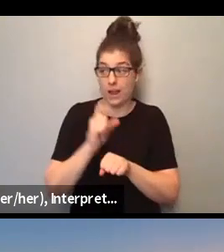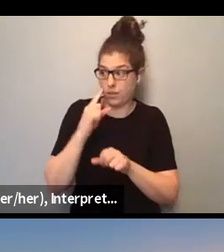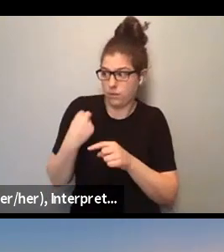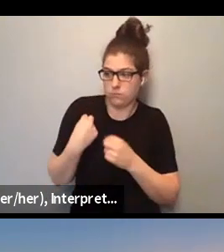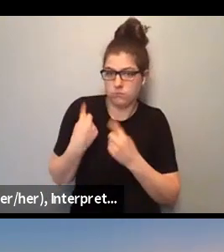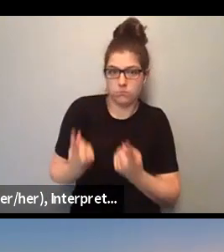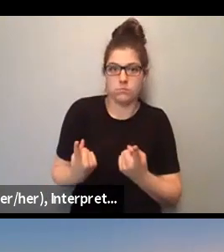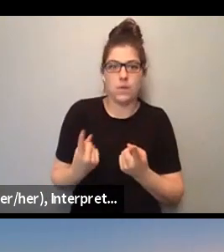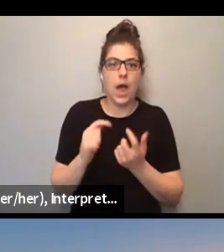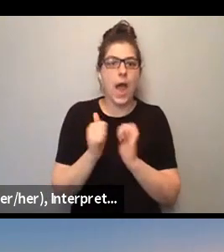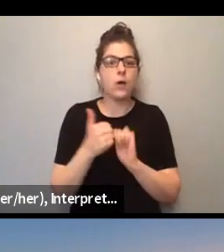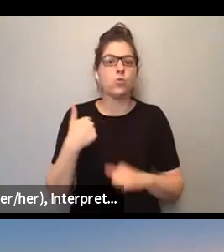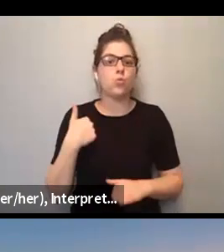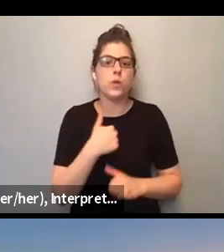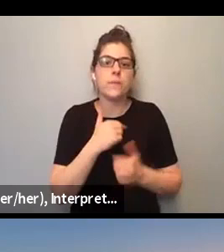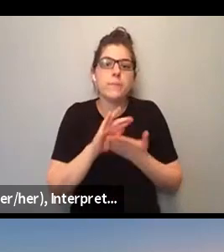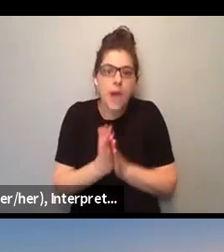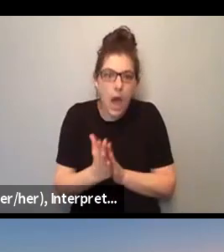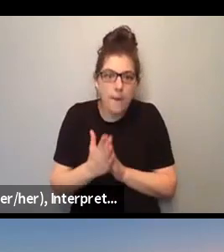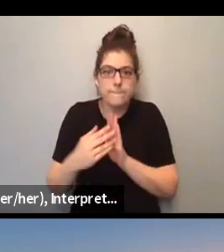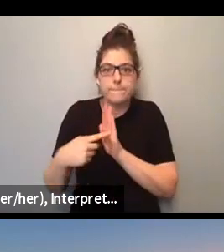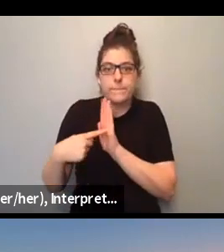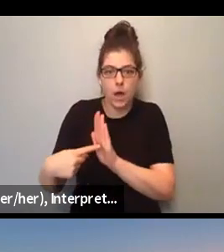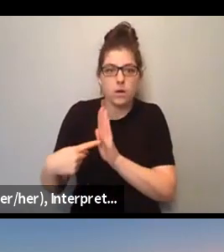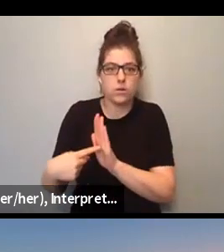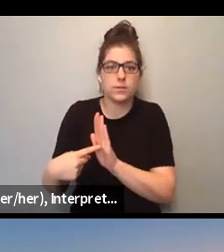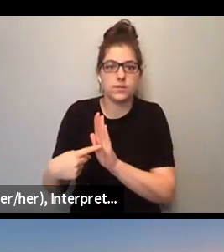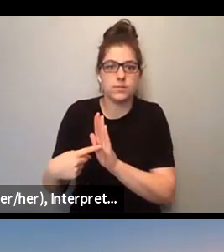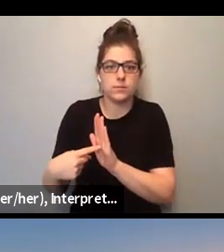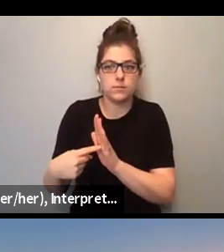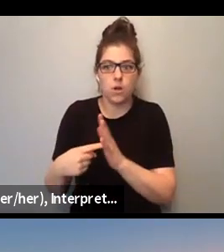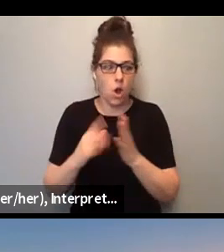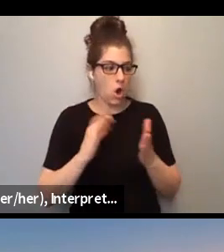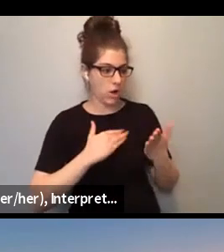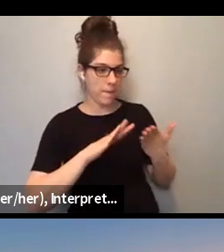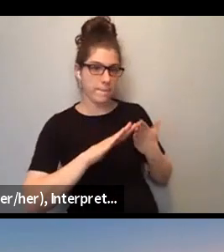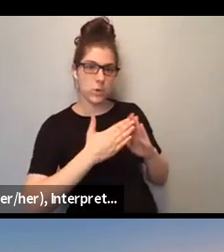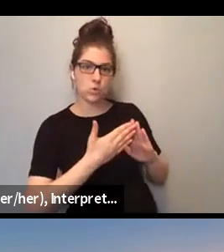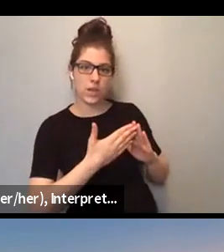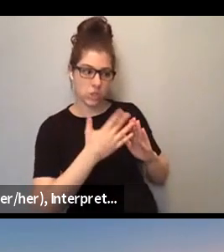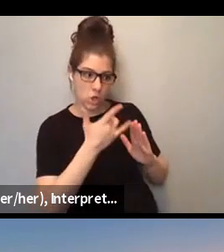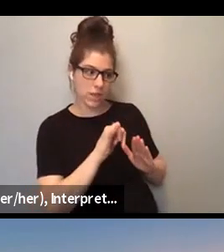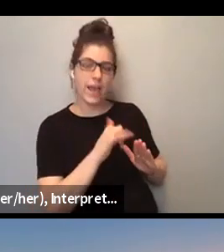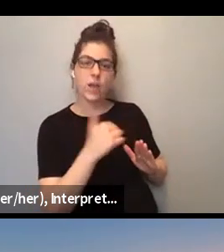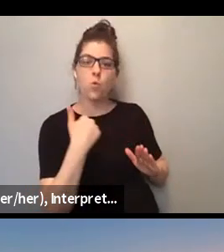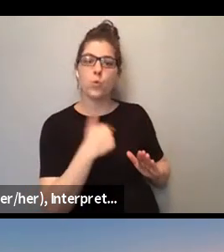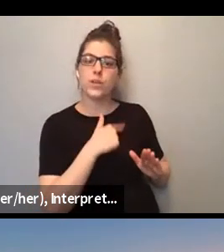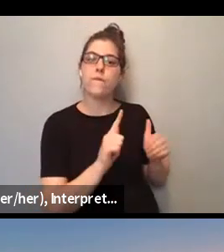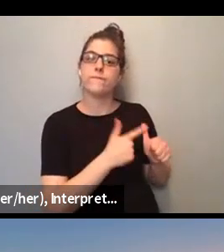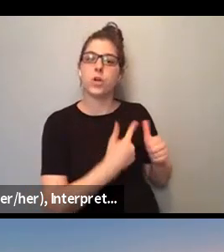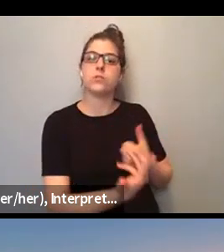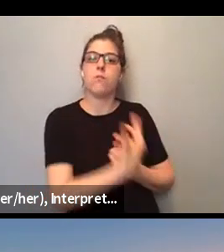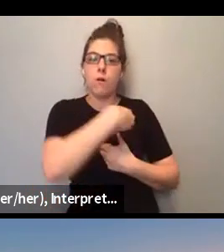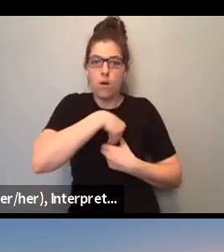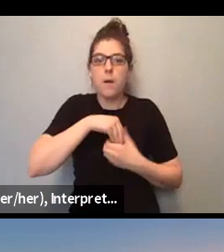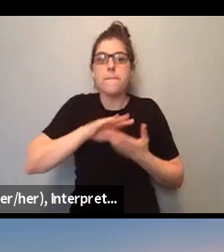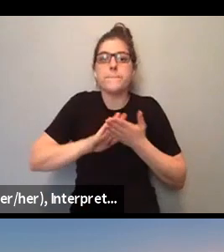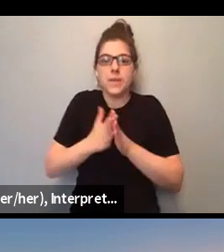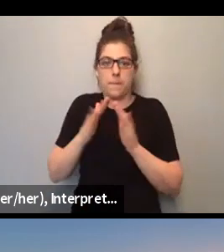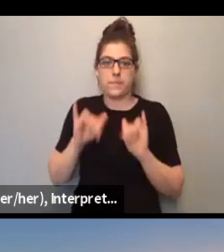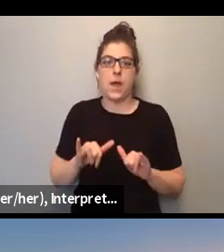become models of what we want our communities to practice? So, you know, the question is, how do